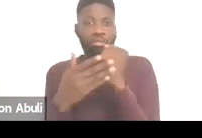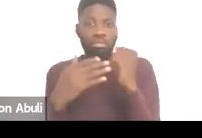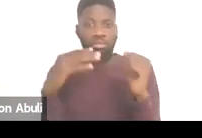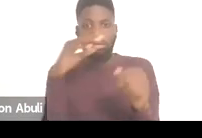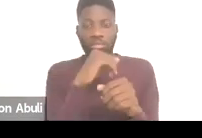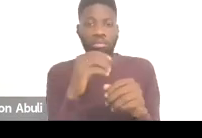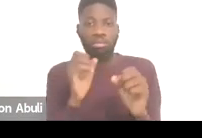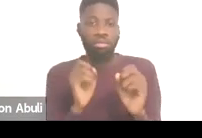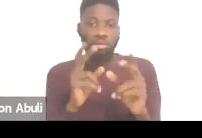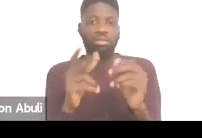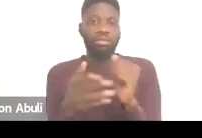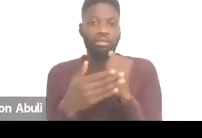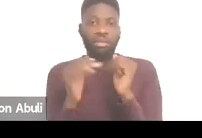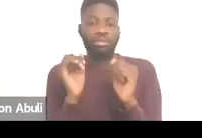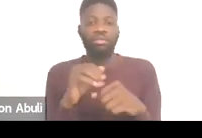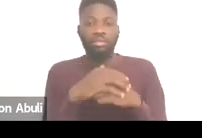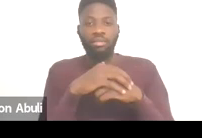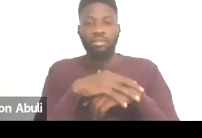answer.